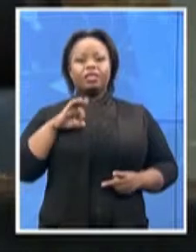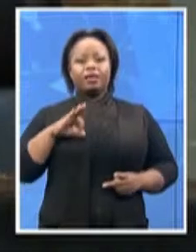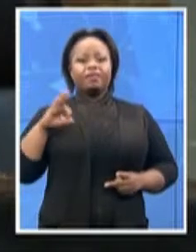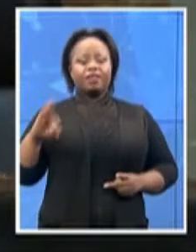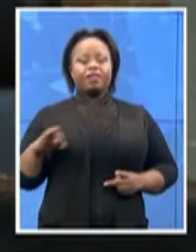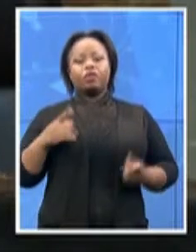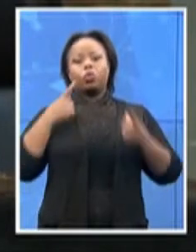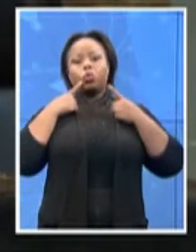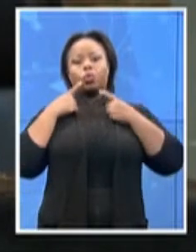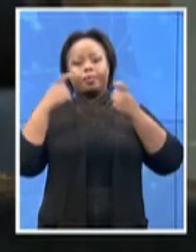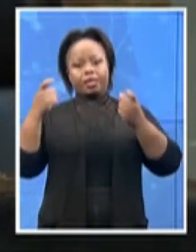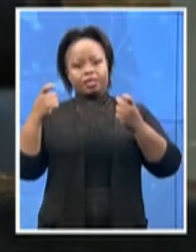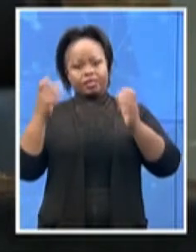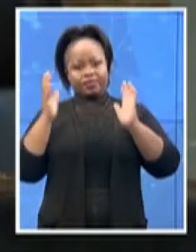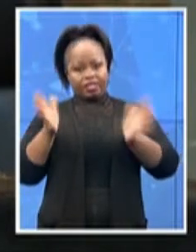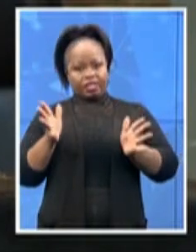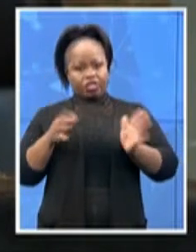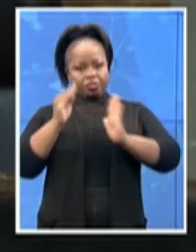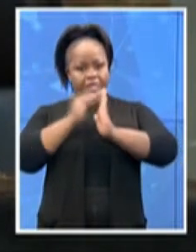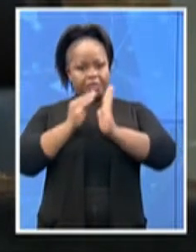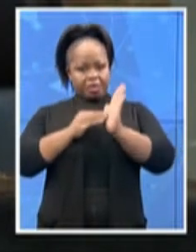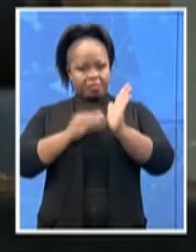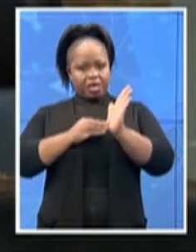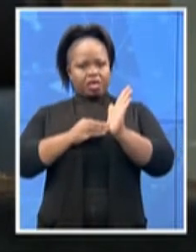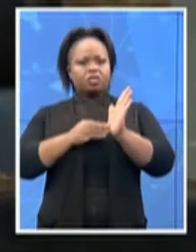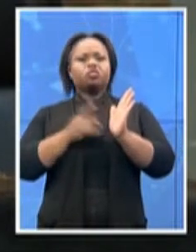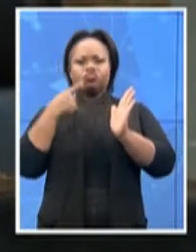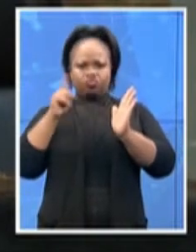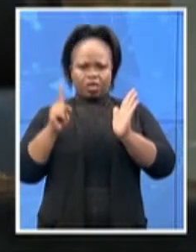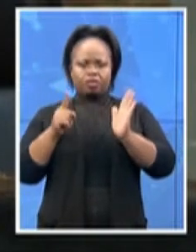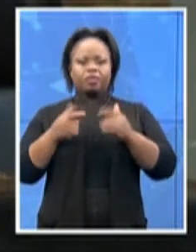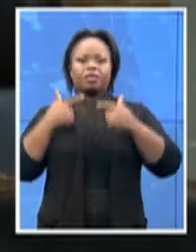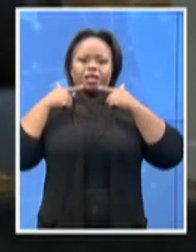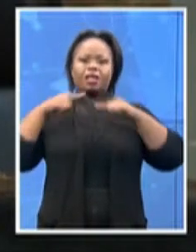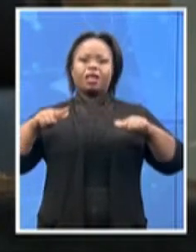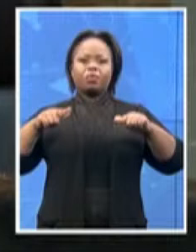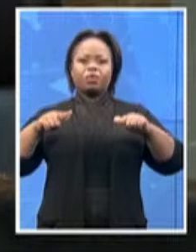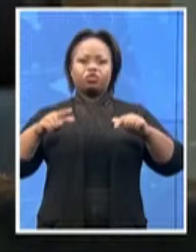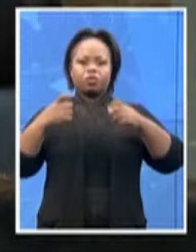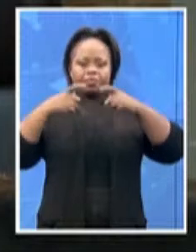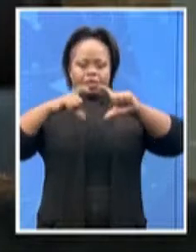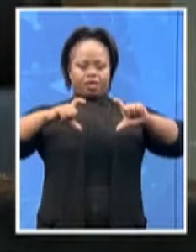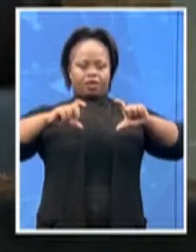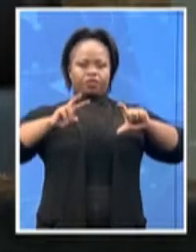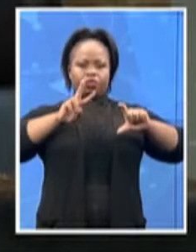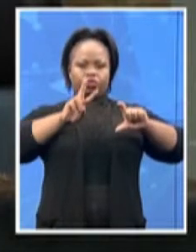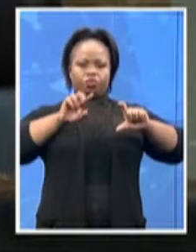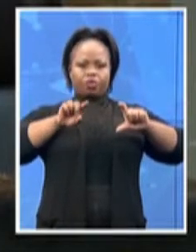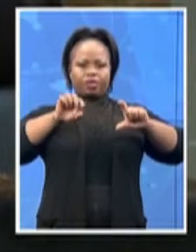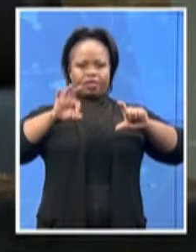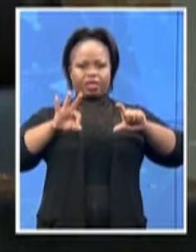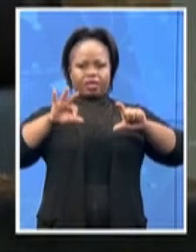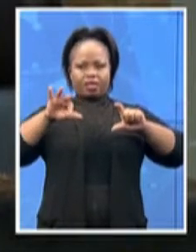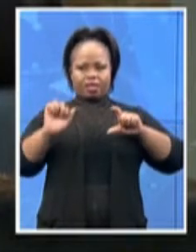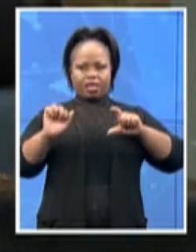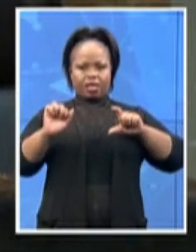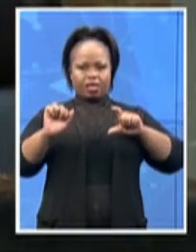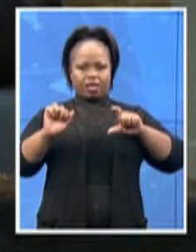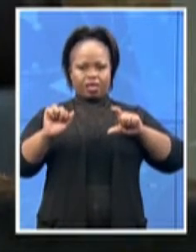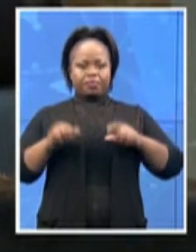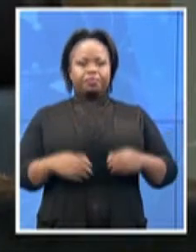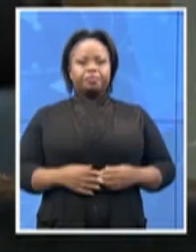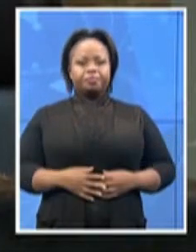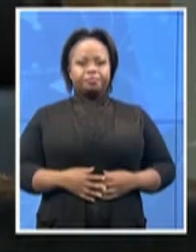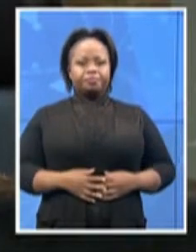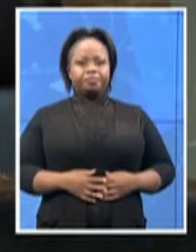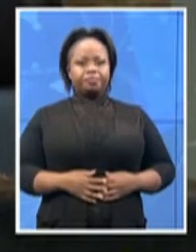correctly framed in the language of paragraph 2.3a of the Code. It appears from the report that